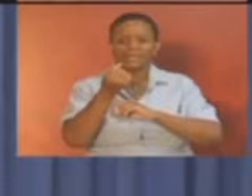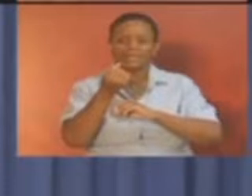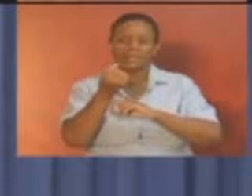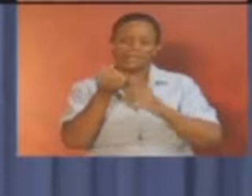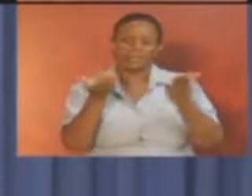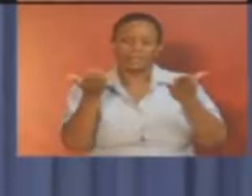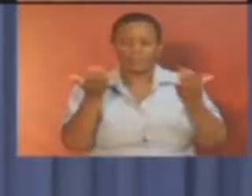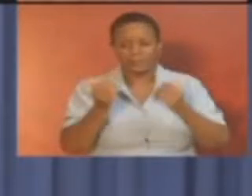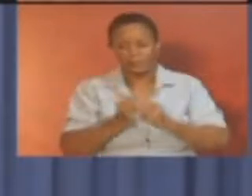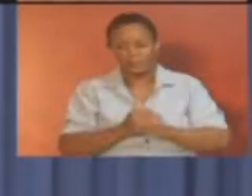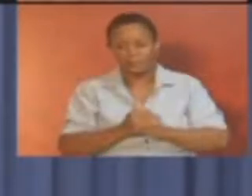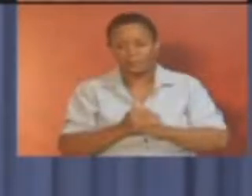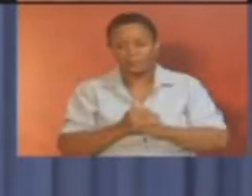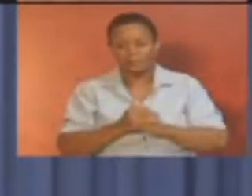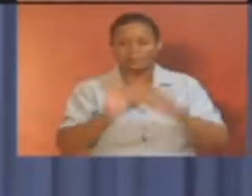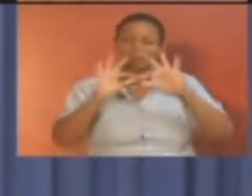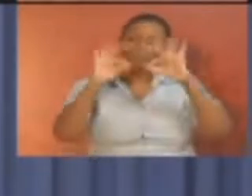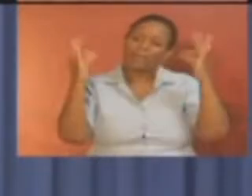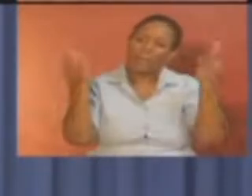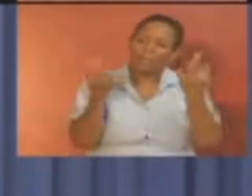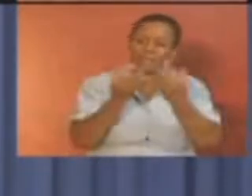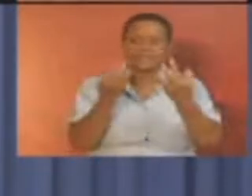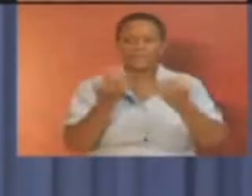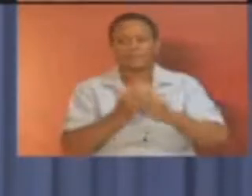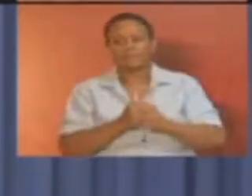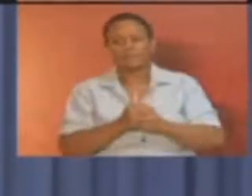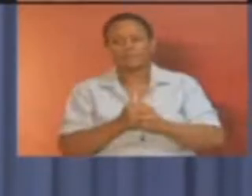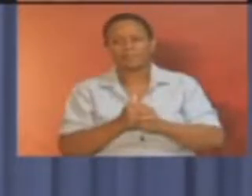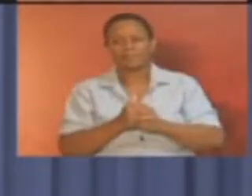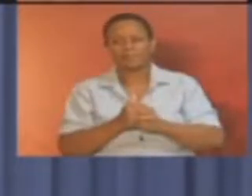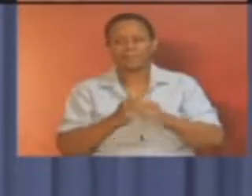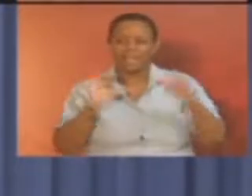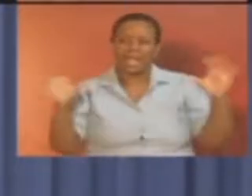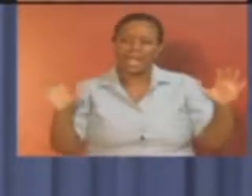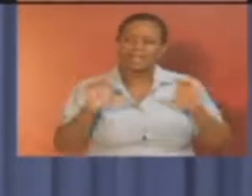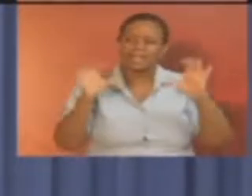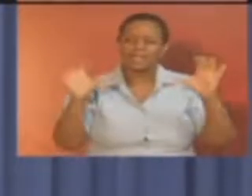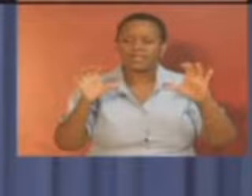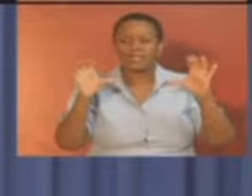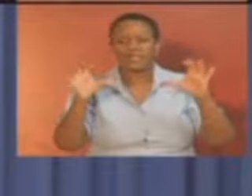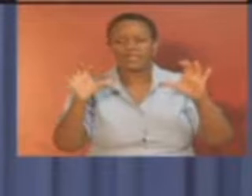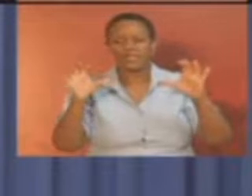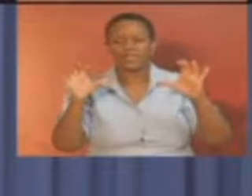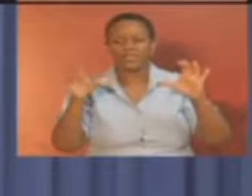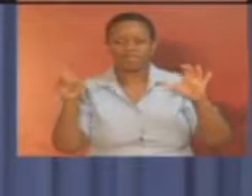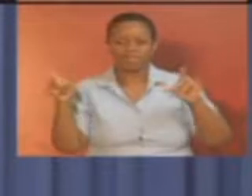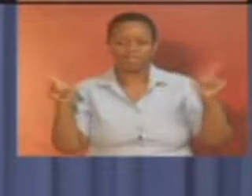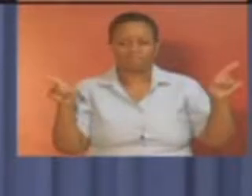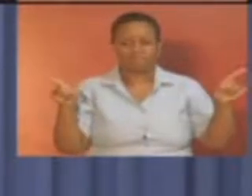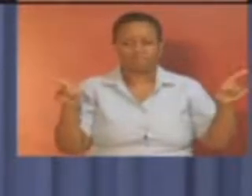Because their actions, reactions, and consequences.